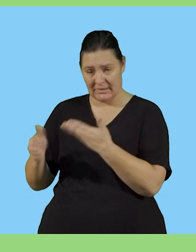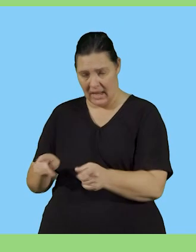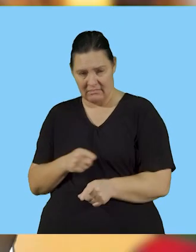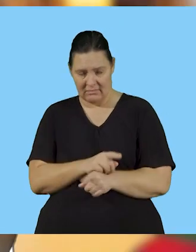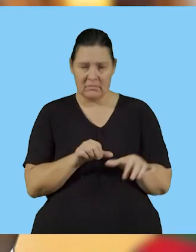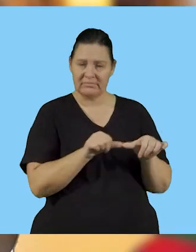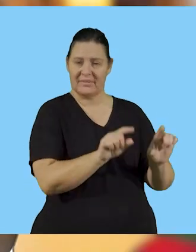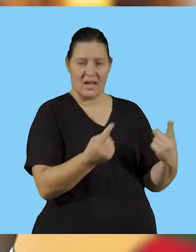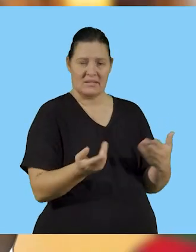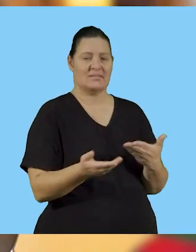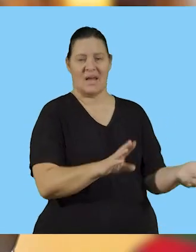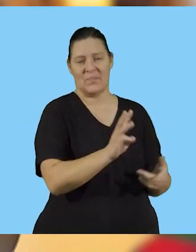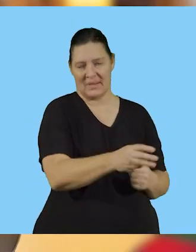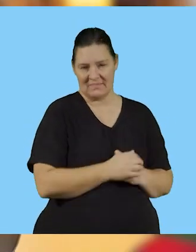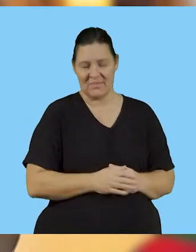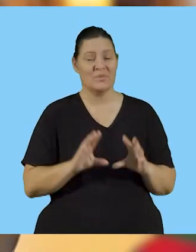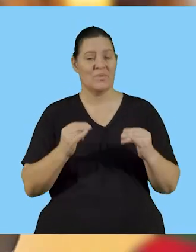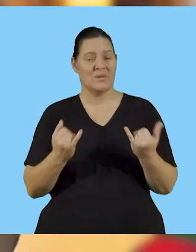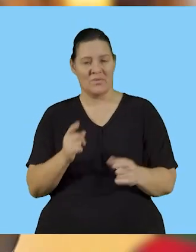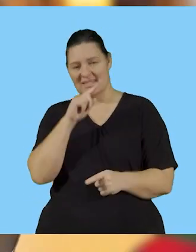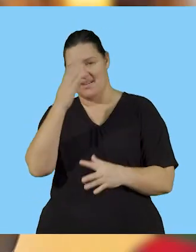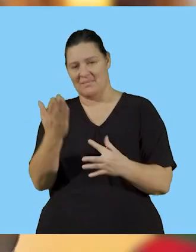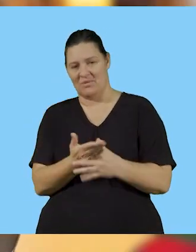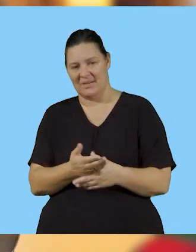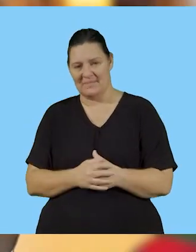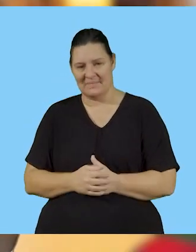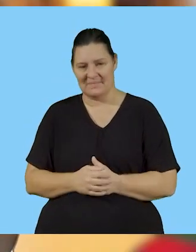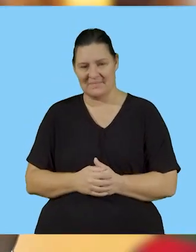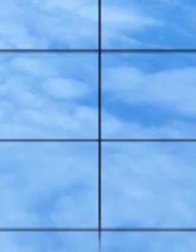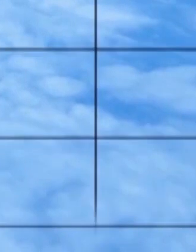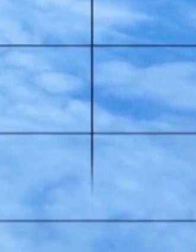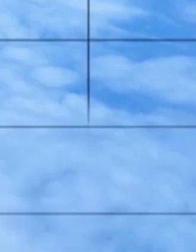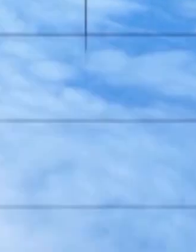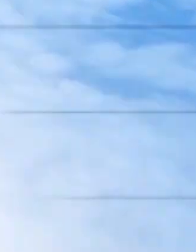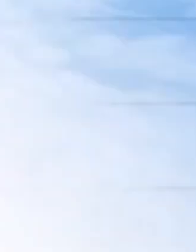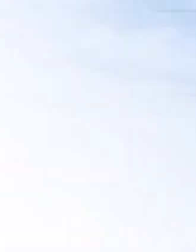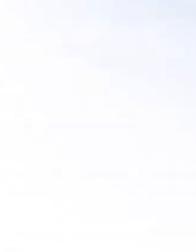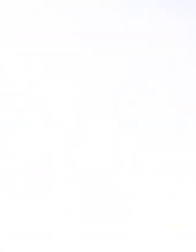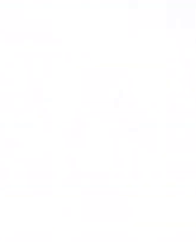out as well. So we are going to stop here from now, and I'll see you after the ad break.